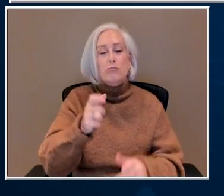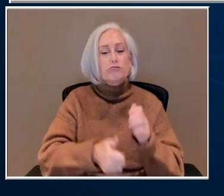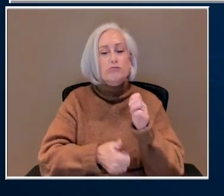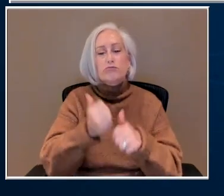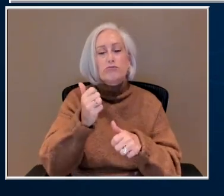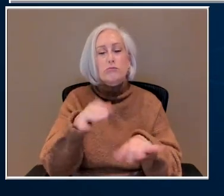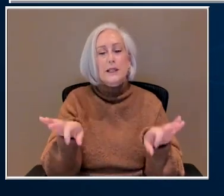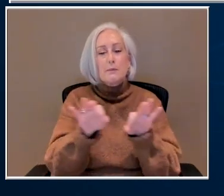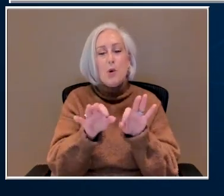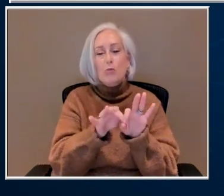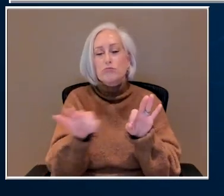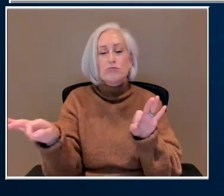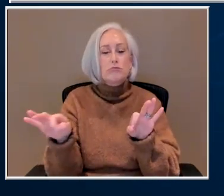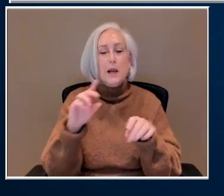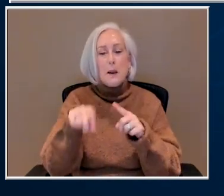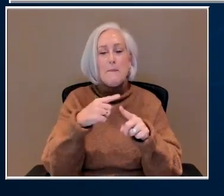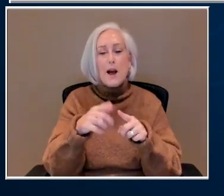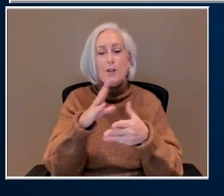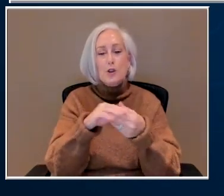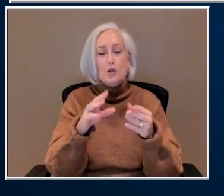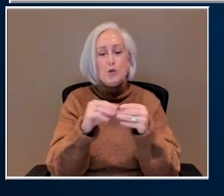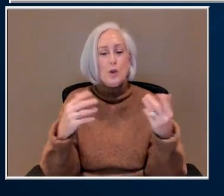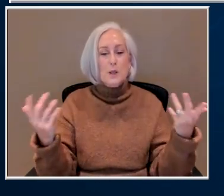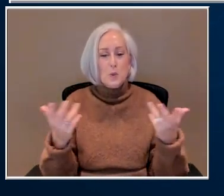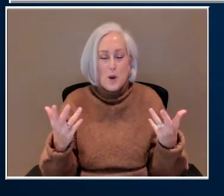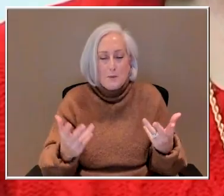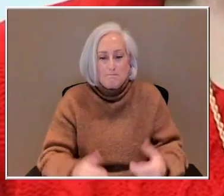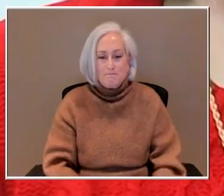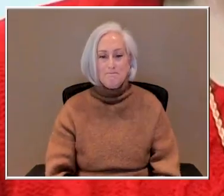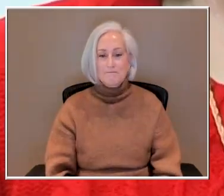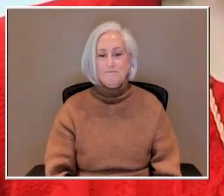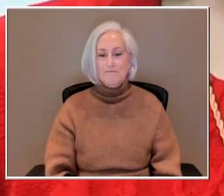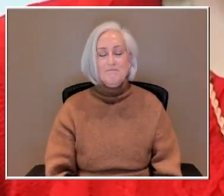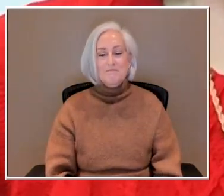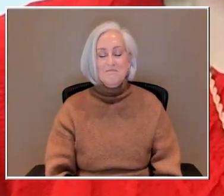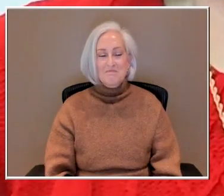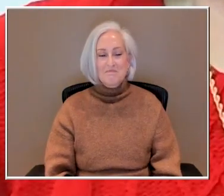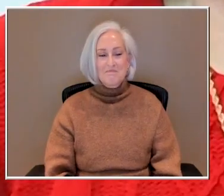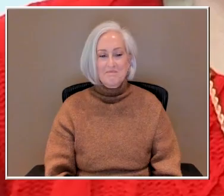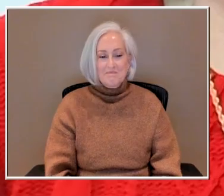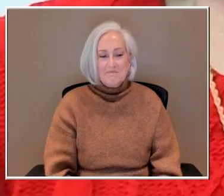John's story, from your family's story, to be?